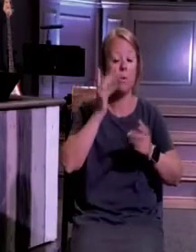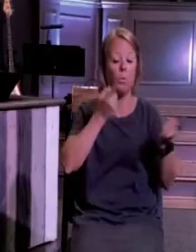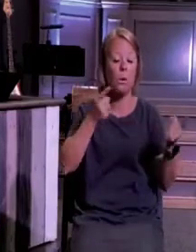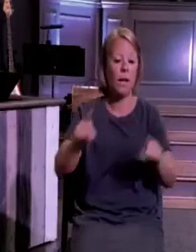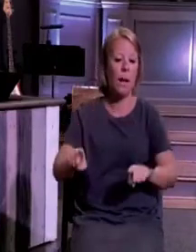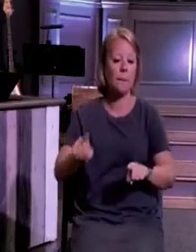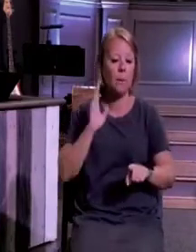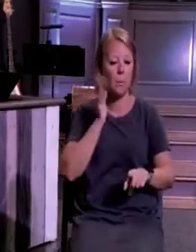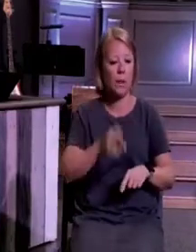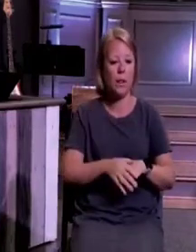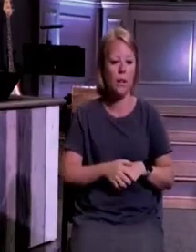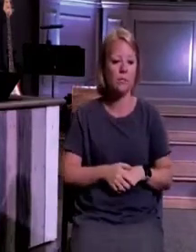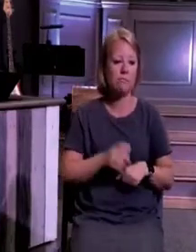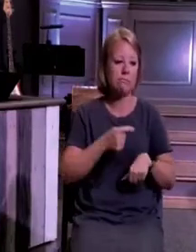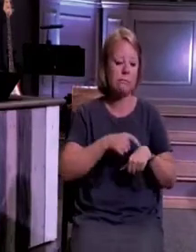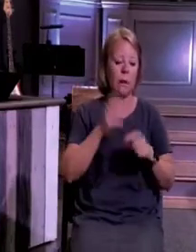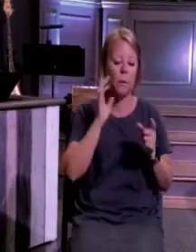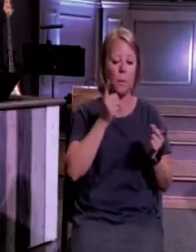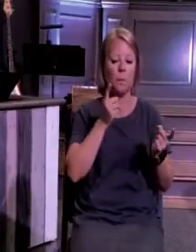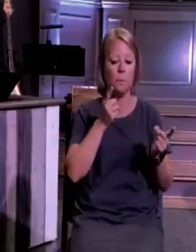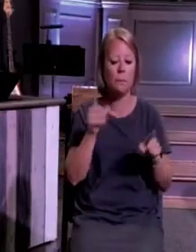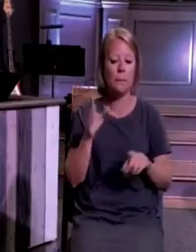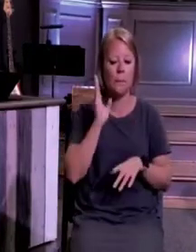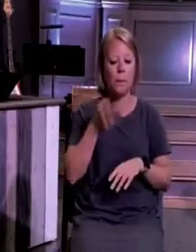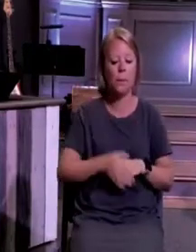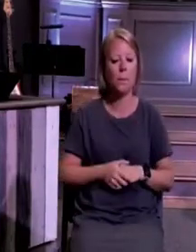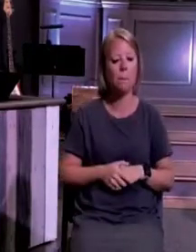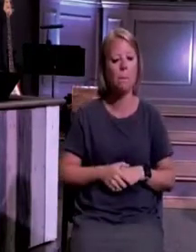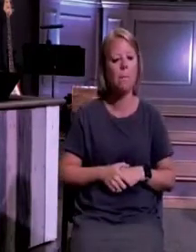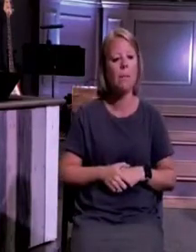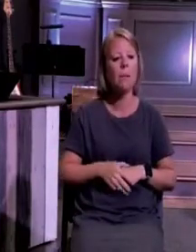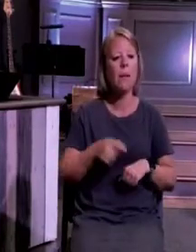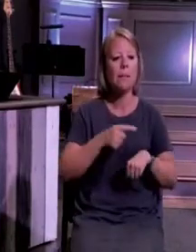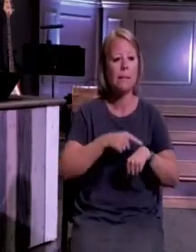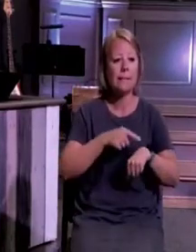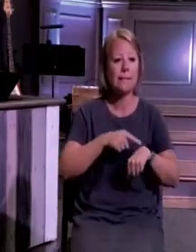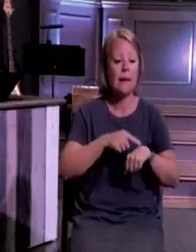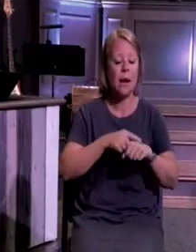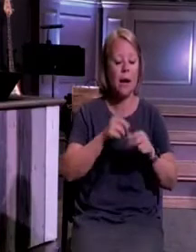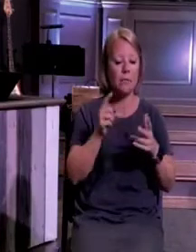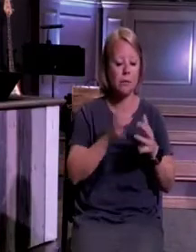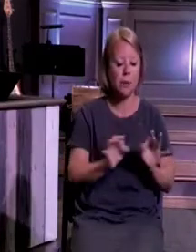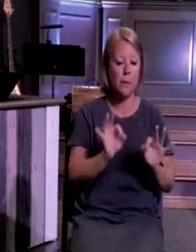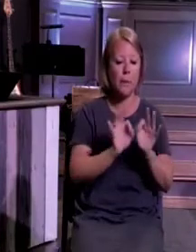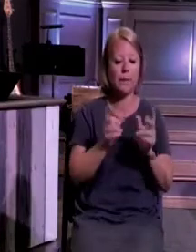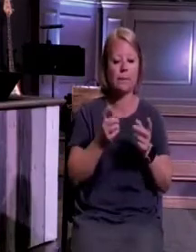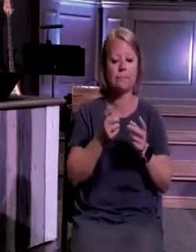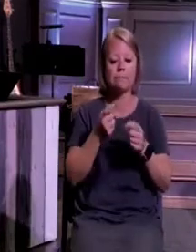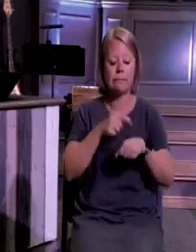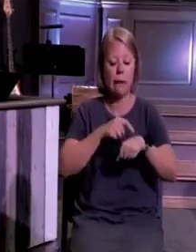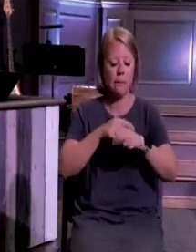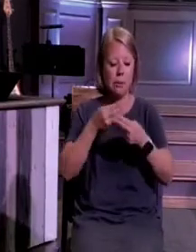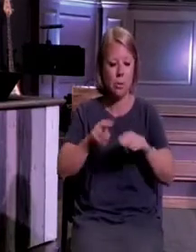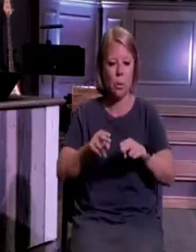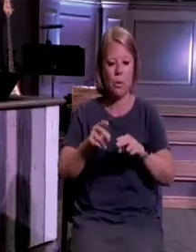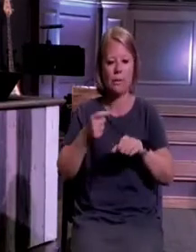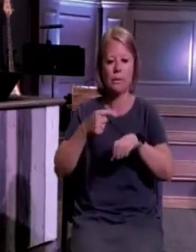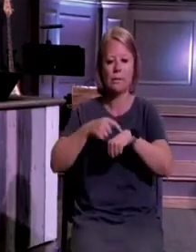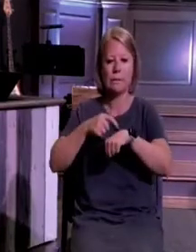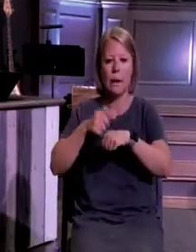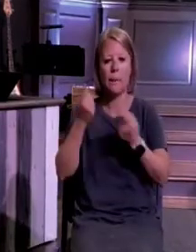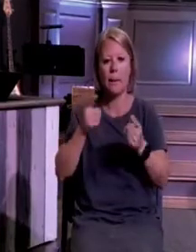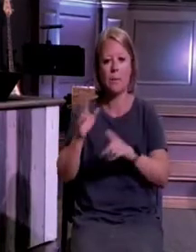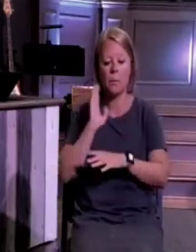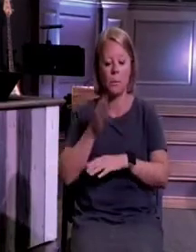The time is coming. The time is urgent, the time is short, and the time is coming. The perplexity